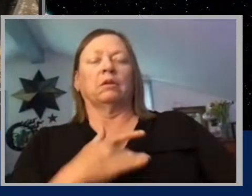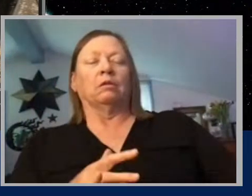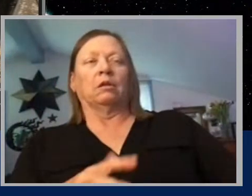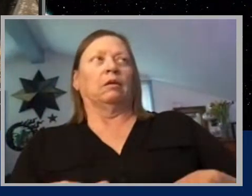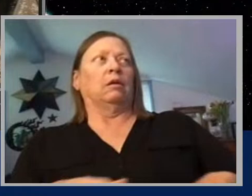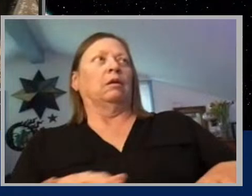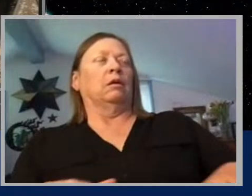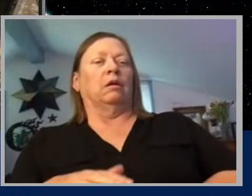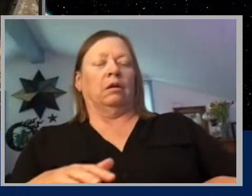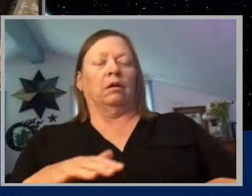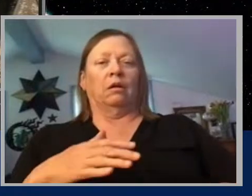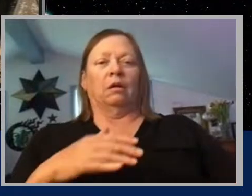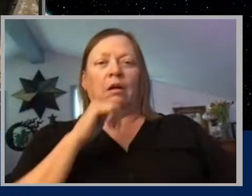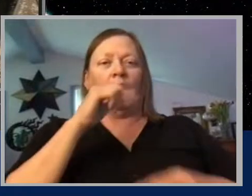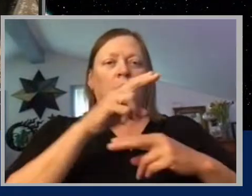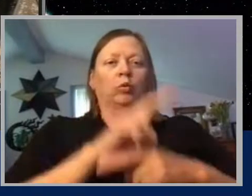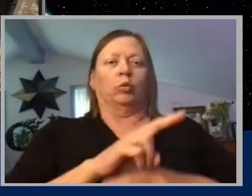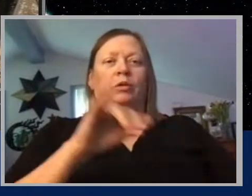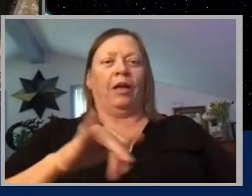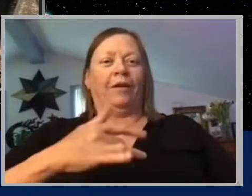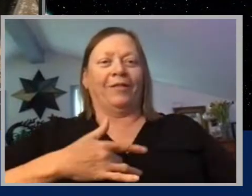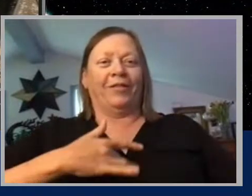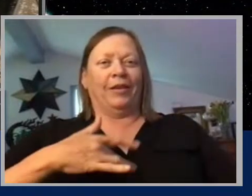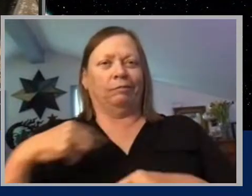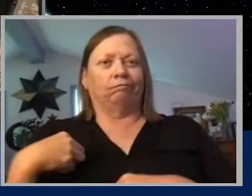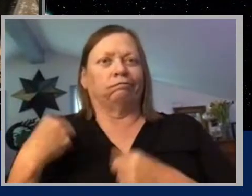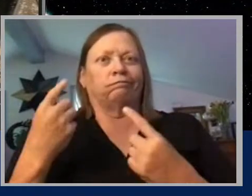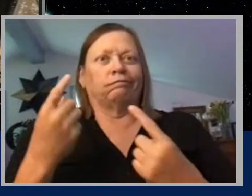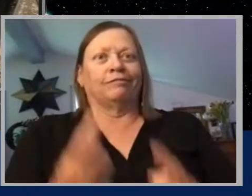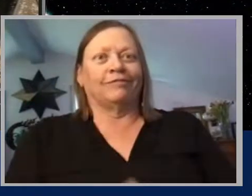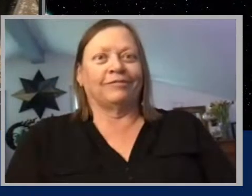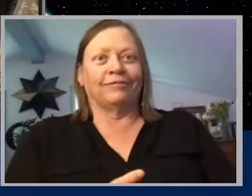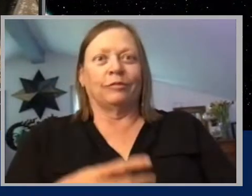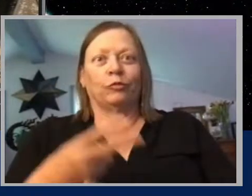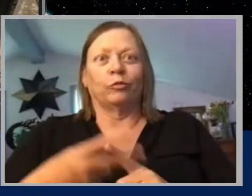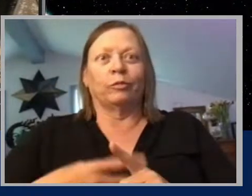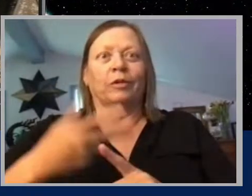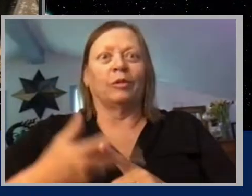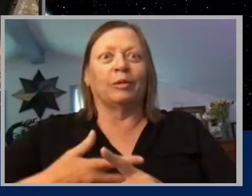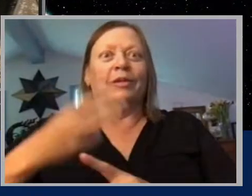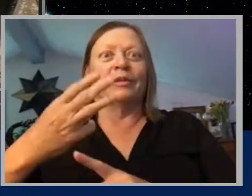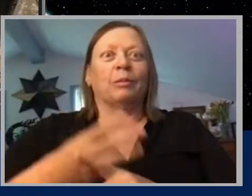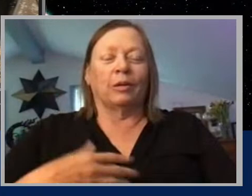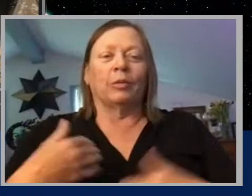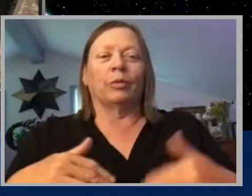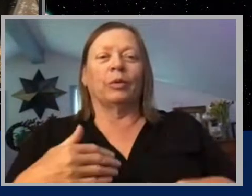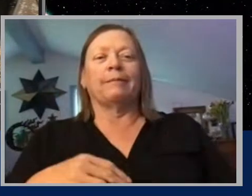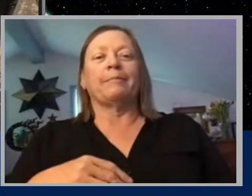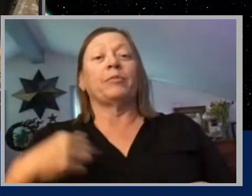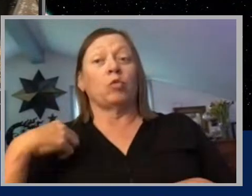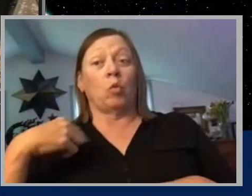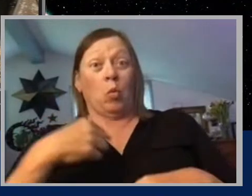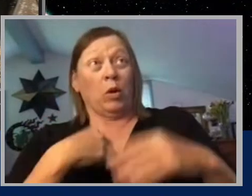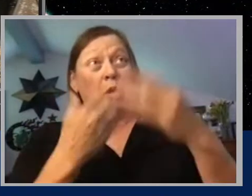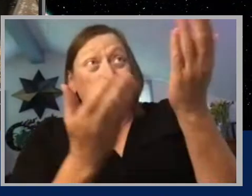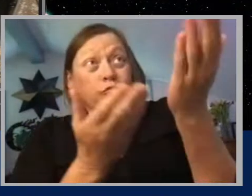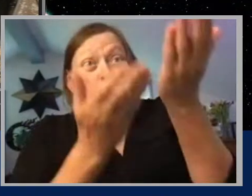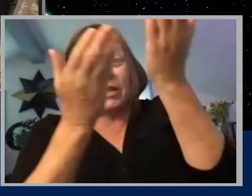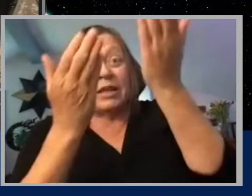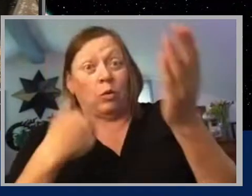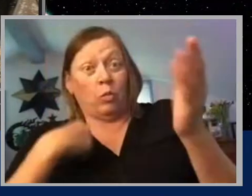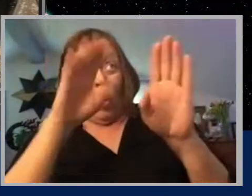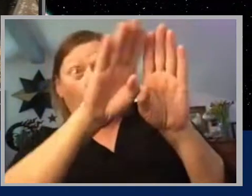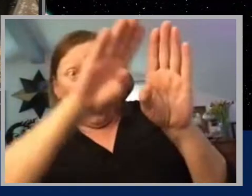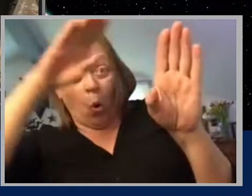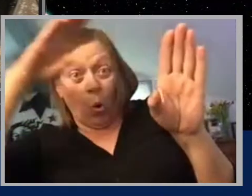new sensations that you haven't had in a long time. When we do our egress of the crew, which is taking them out of the capsule, we